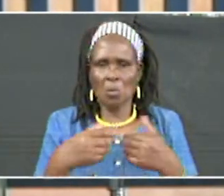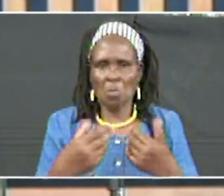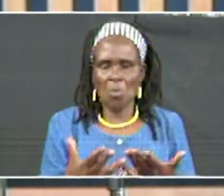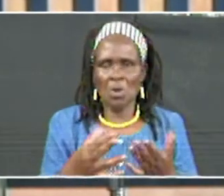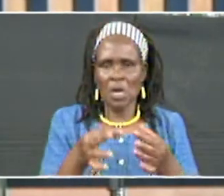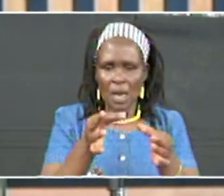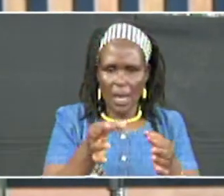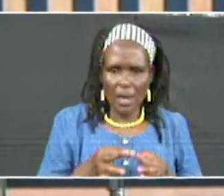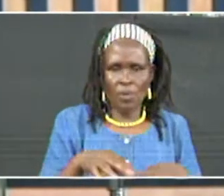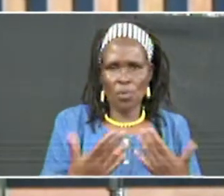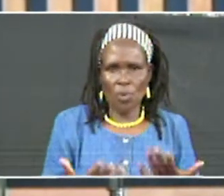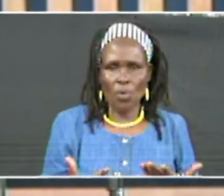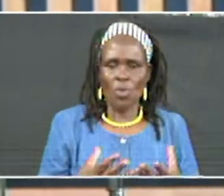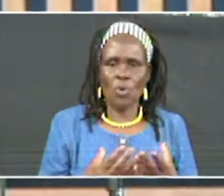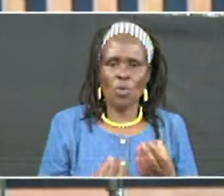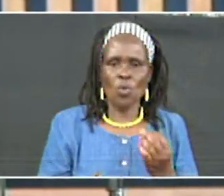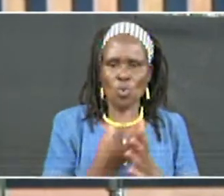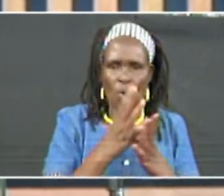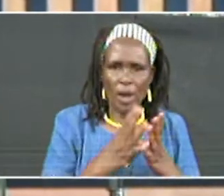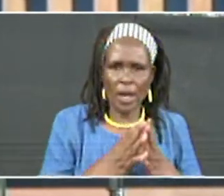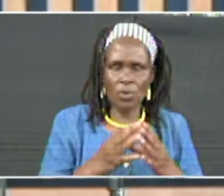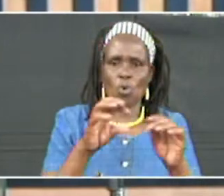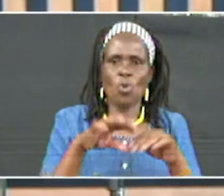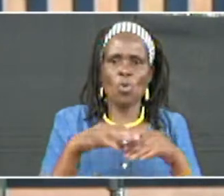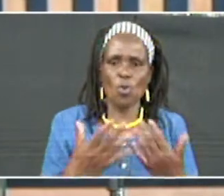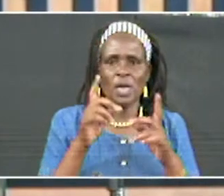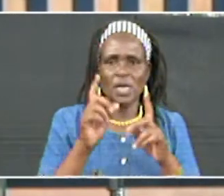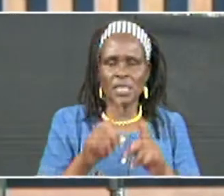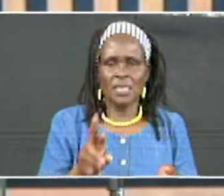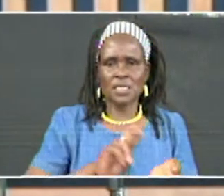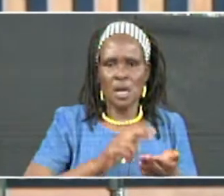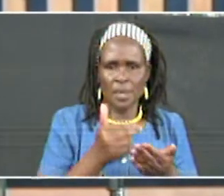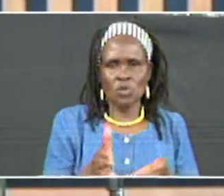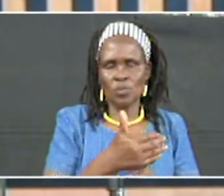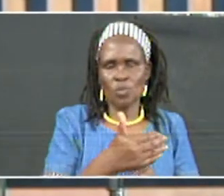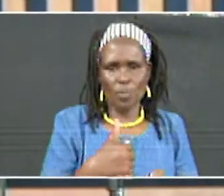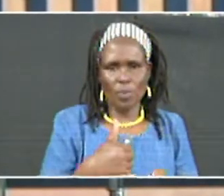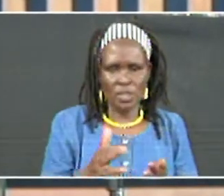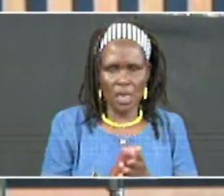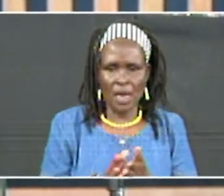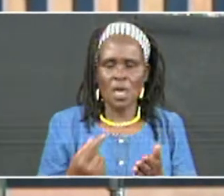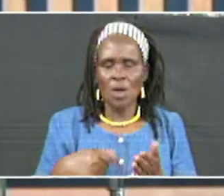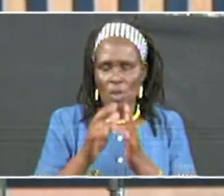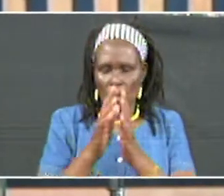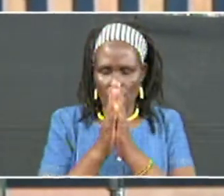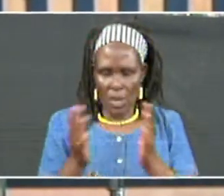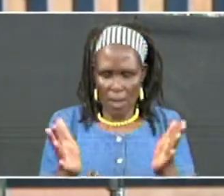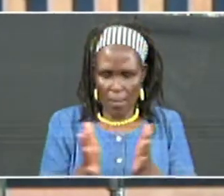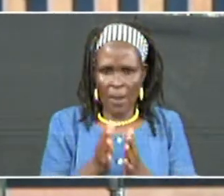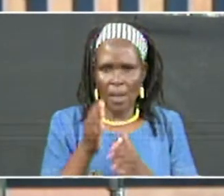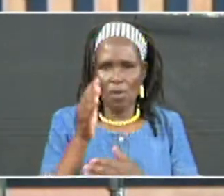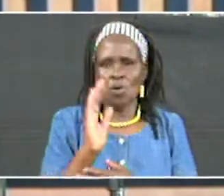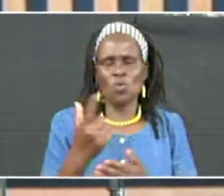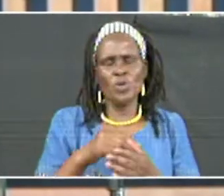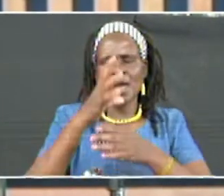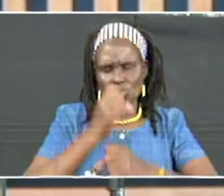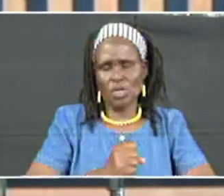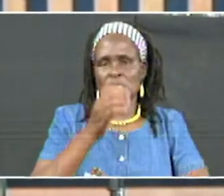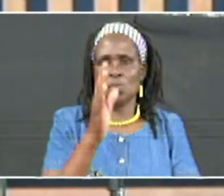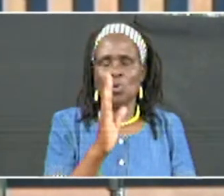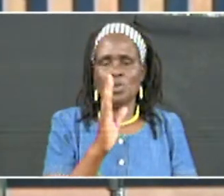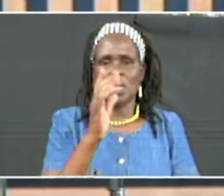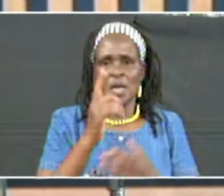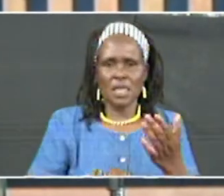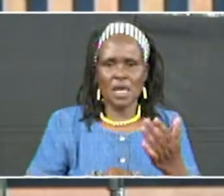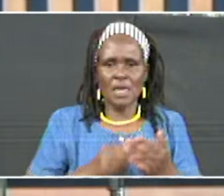Grow and Go, or just resource mobilization. And we pray that by God's grace. We are trusting God that before